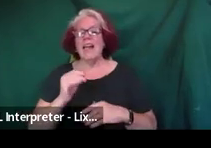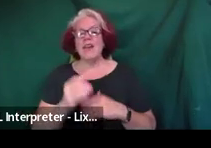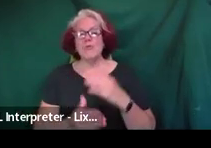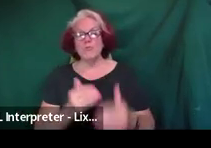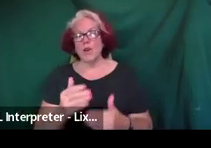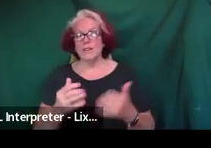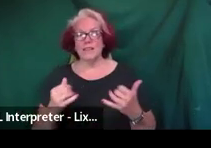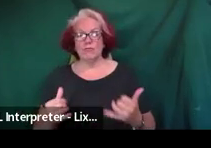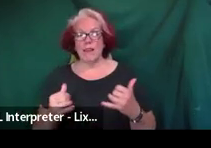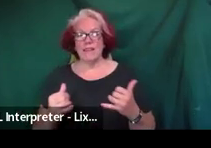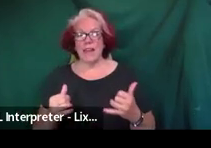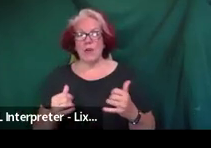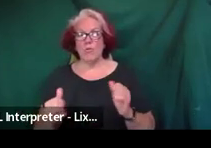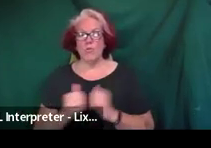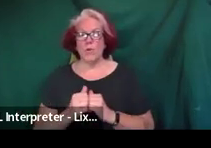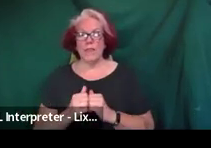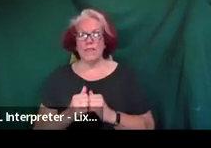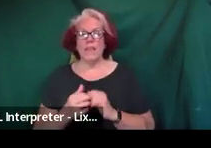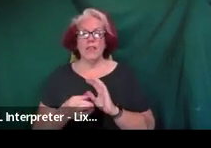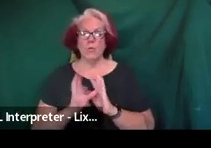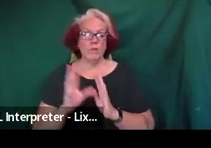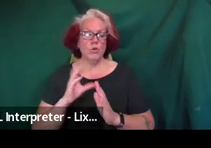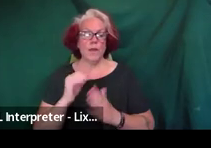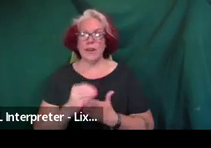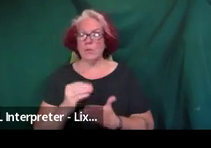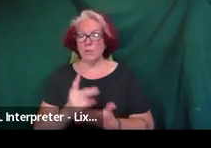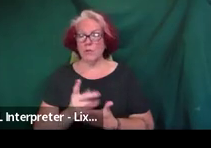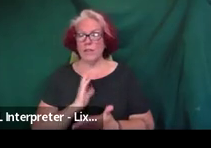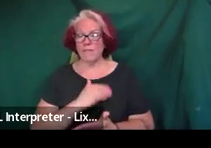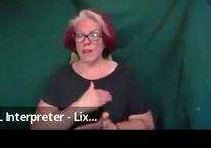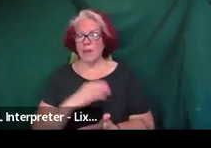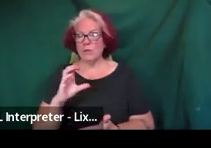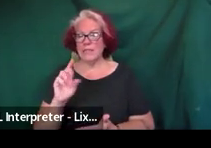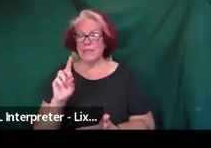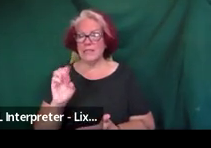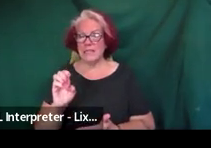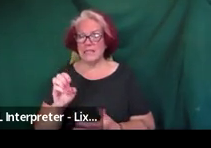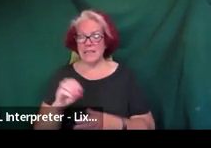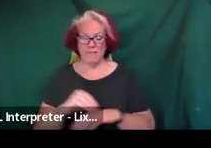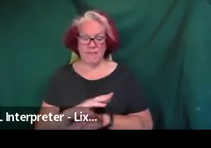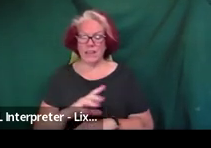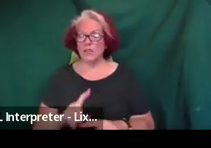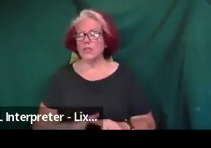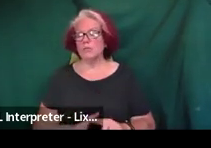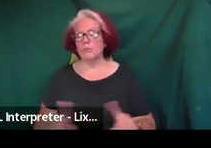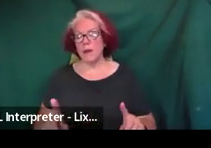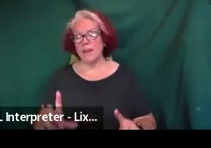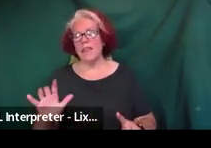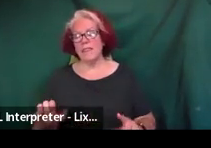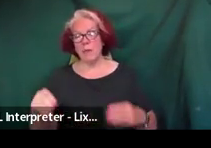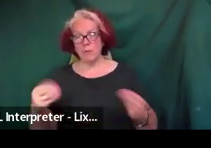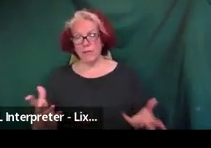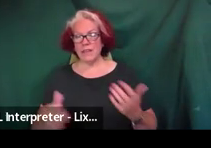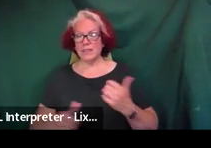now with, you know, the review and approval of our CDE advisors, but certainly that provides potential